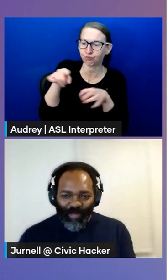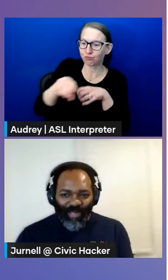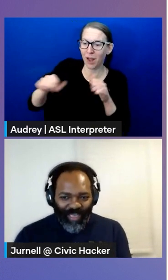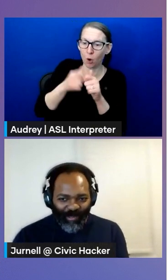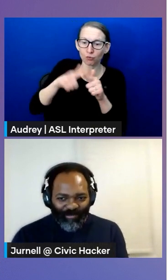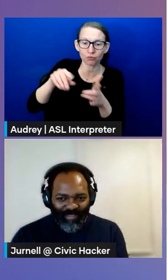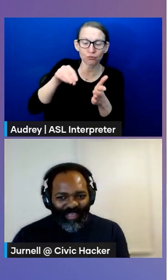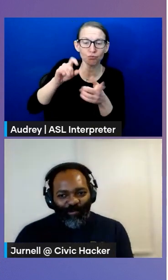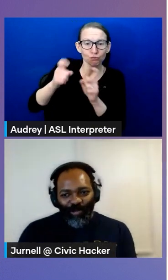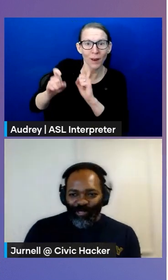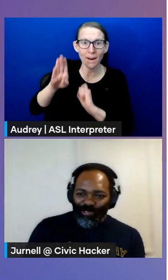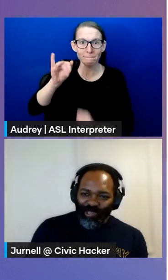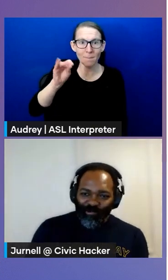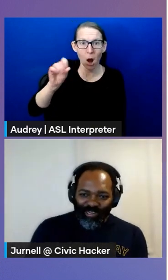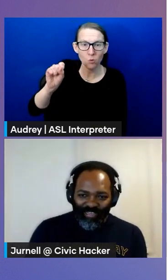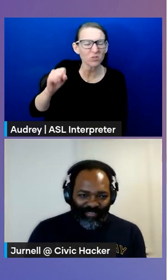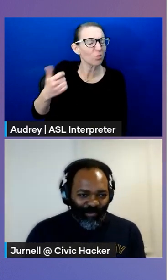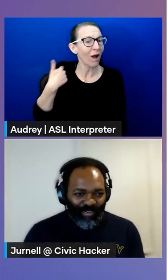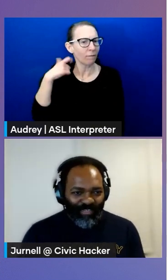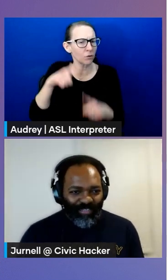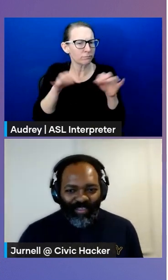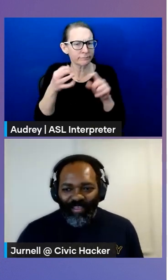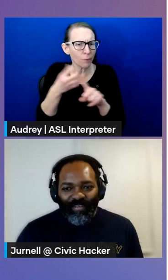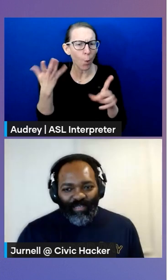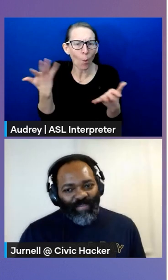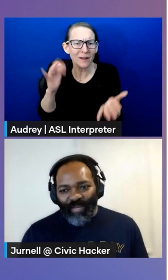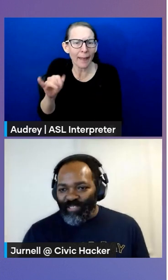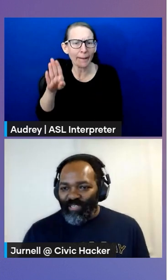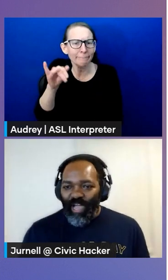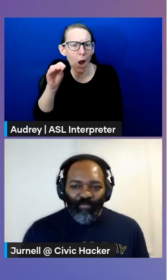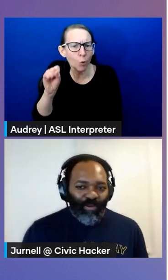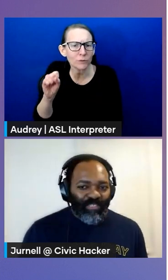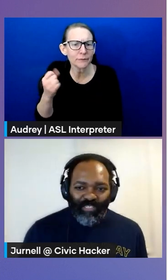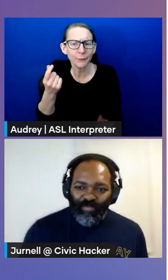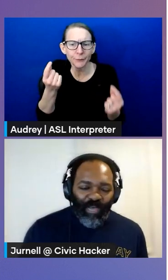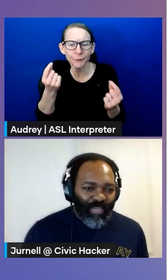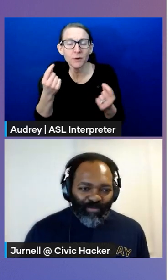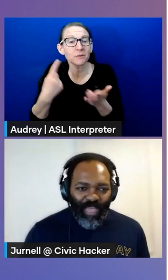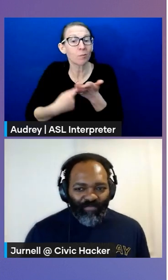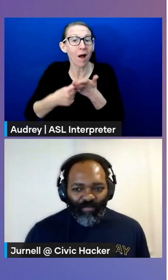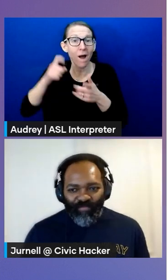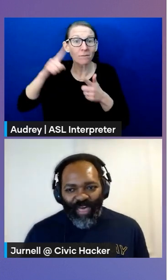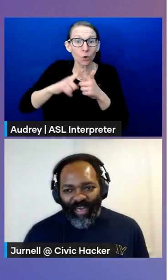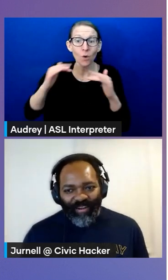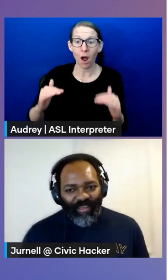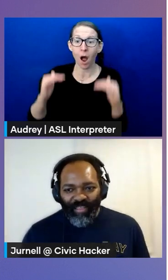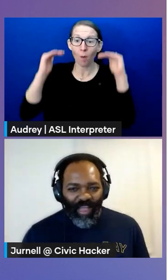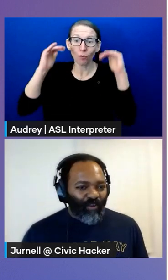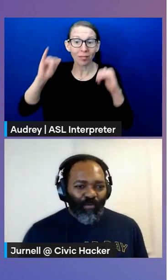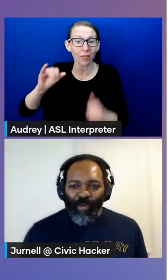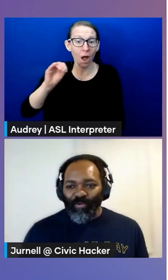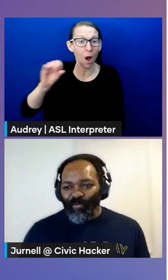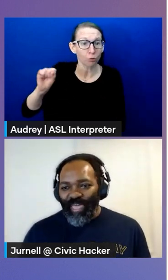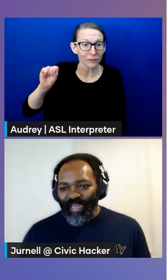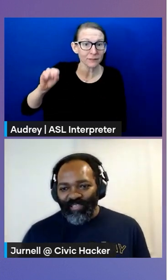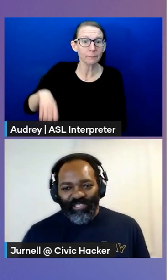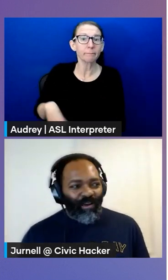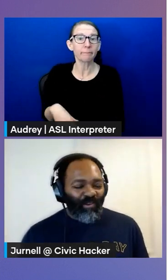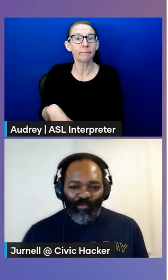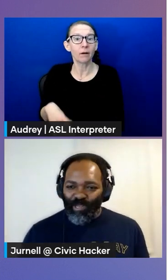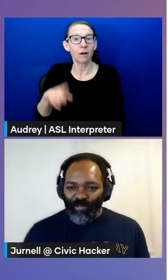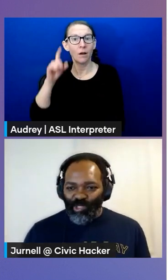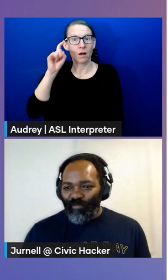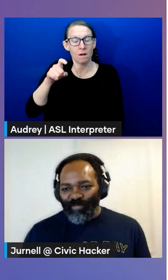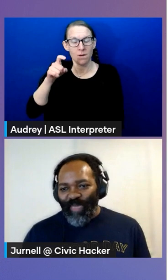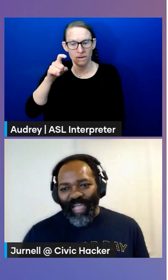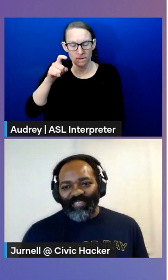to talk about BIOS, what those are, what it is and what it isn't. Sometimes there's operating system updates we have to provide. I can remember the pain